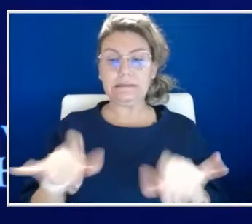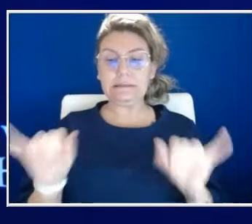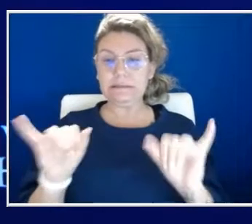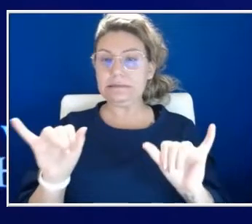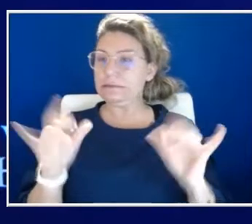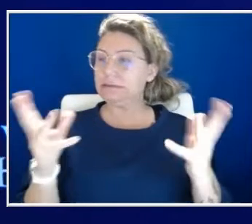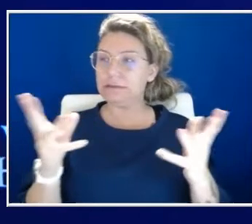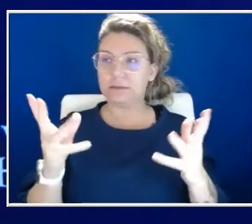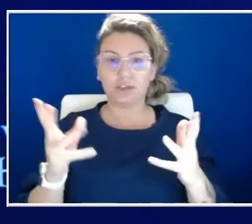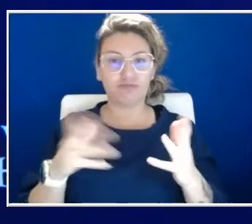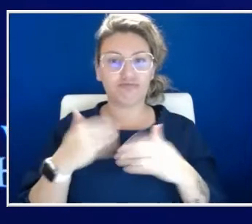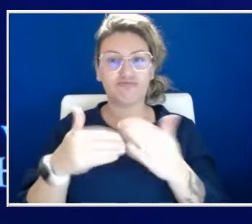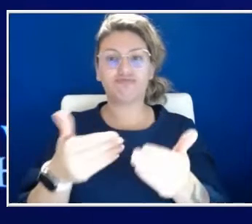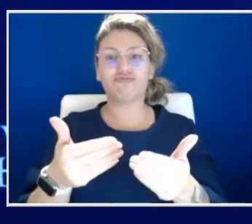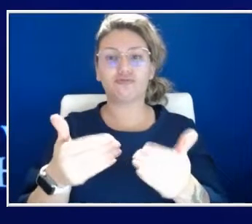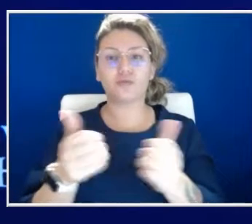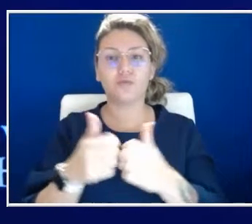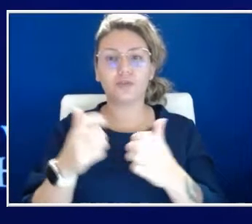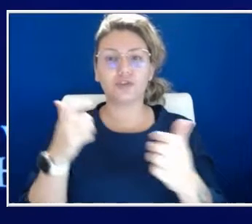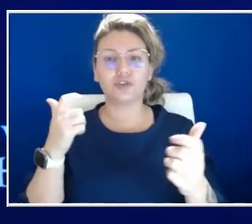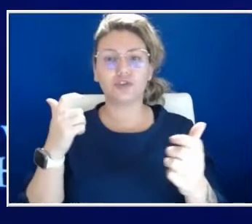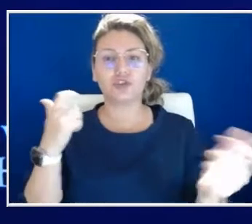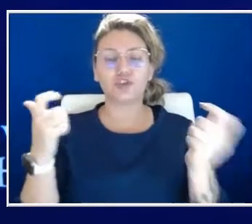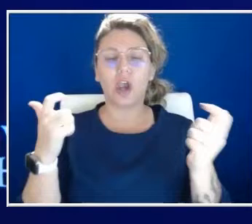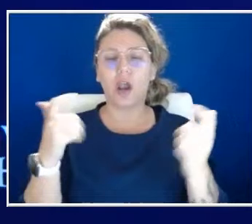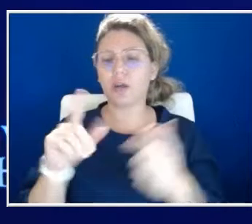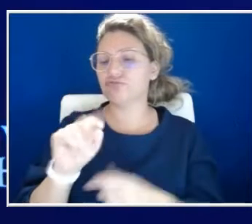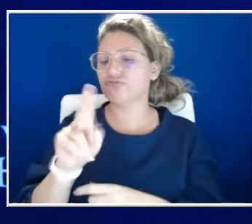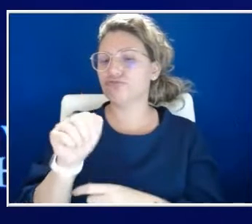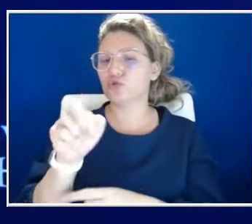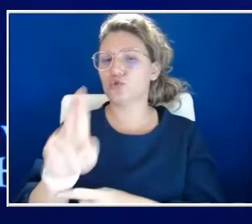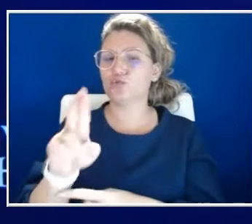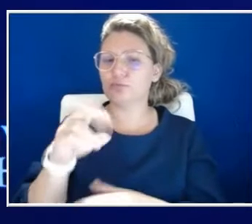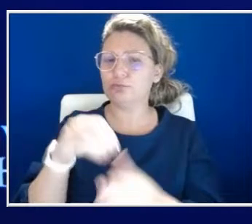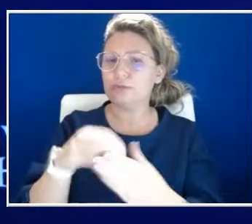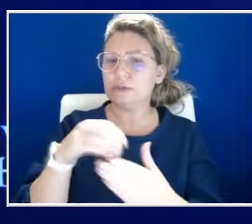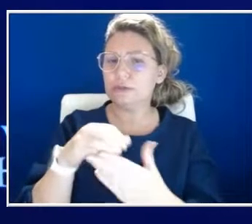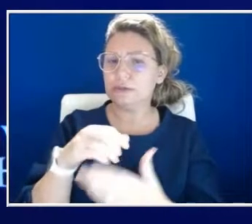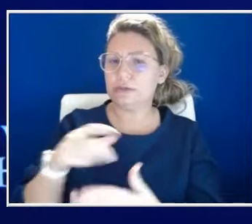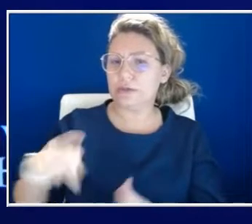take in a large kidney tumor in a patient, we made an incision under his